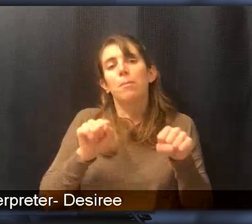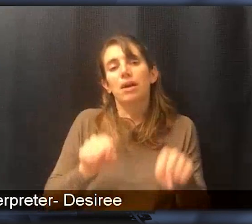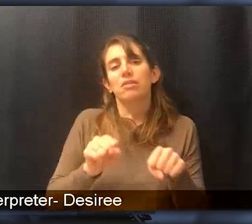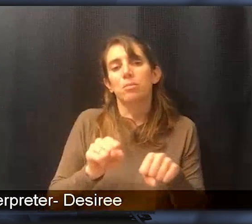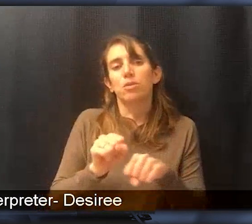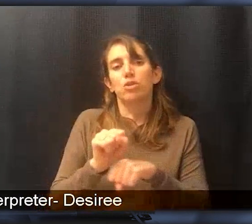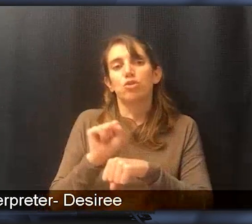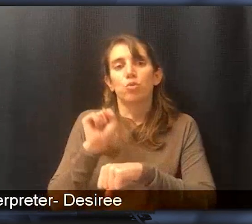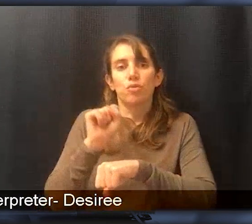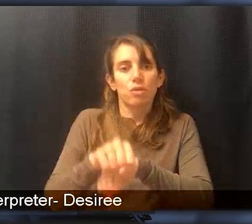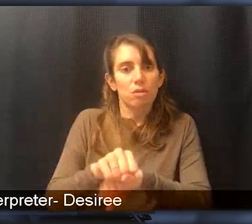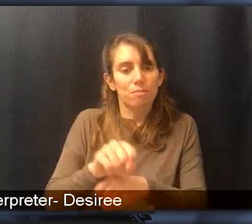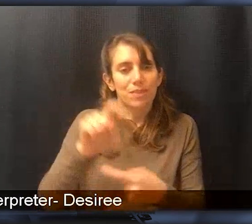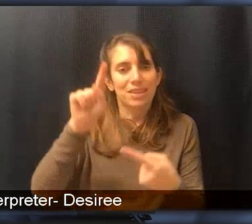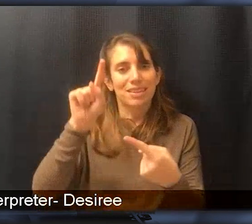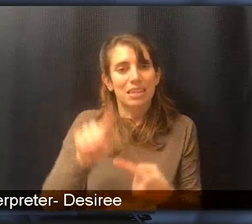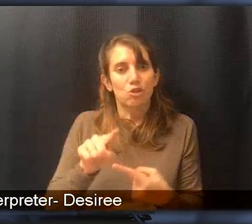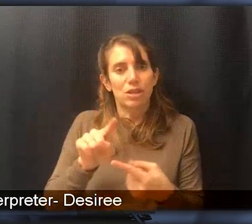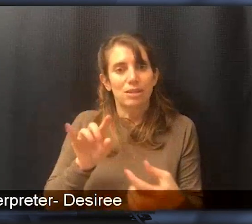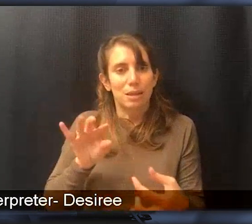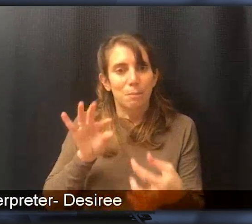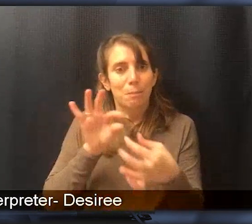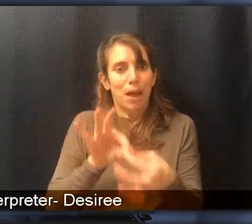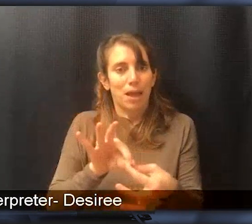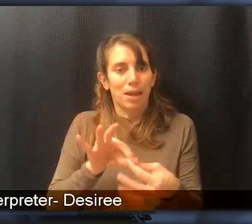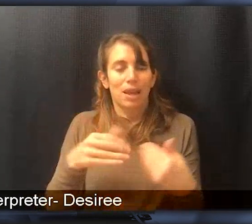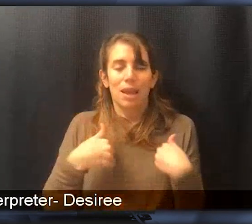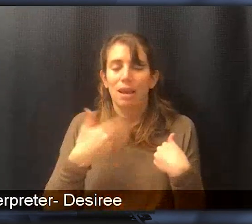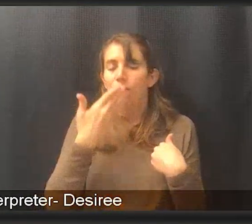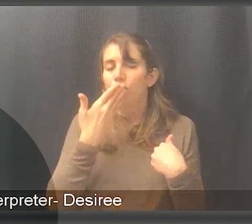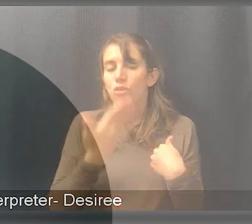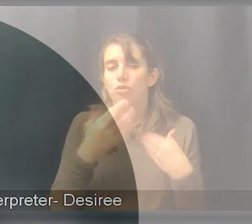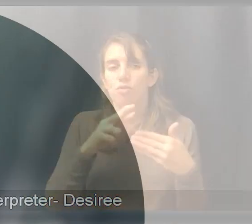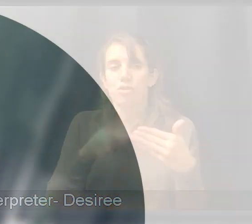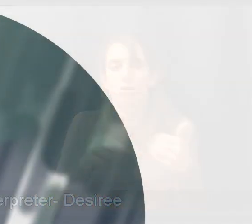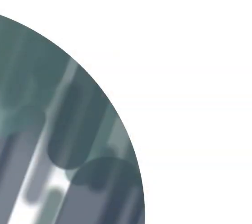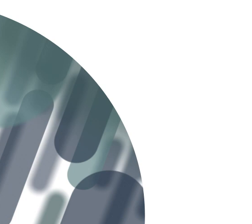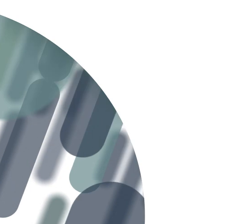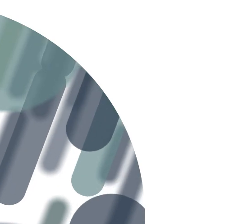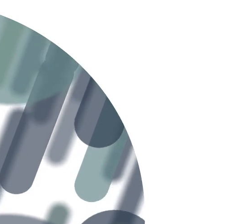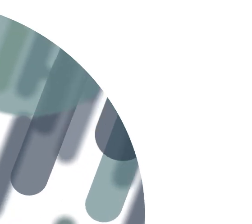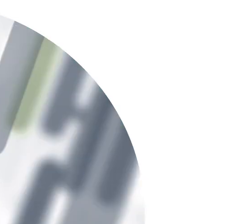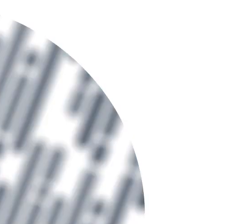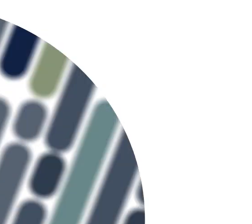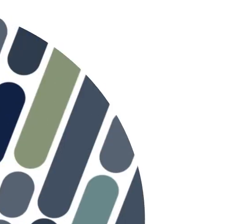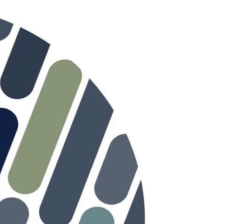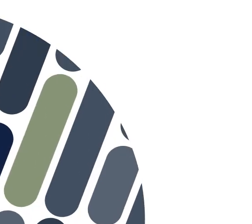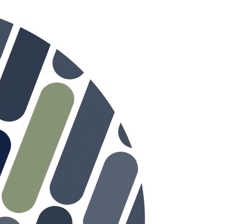binding and still have good results with these treatments. So thank you both